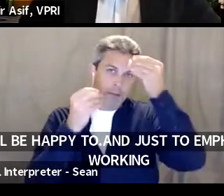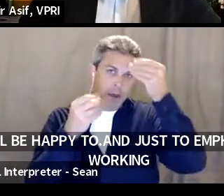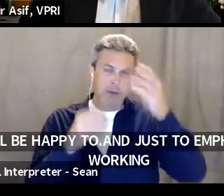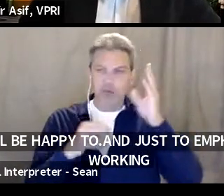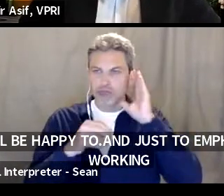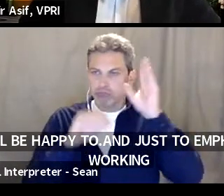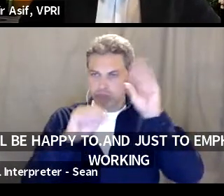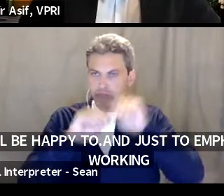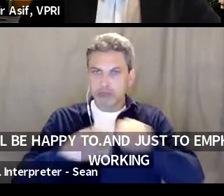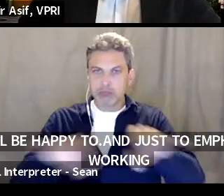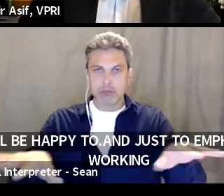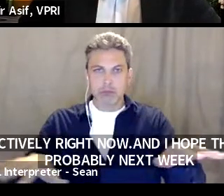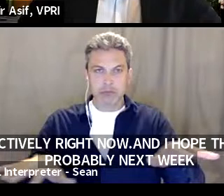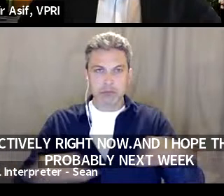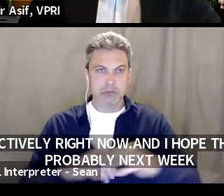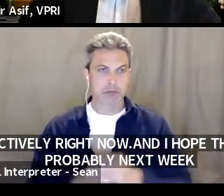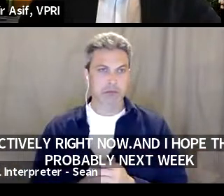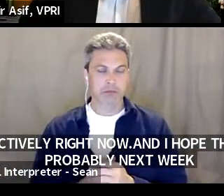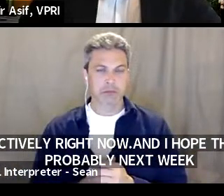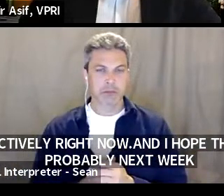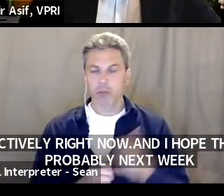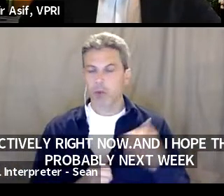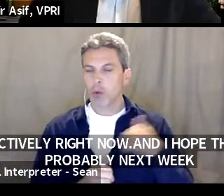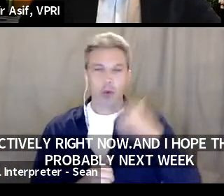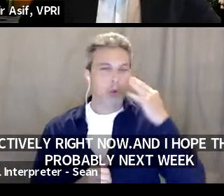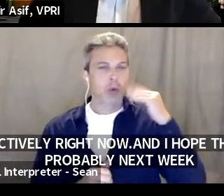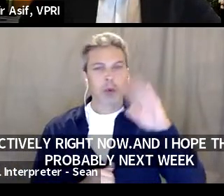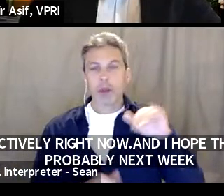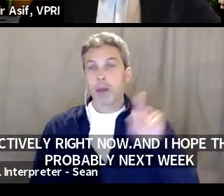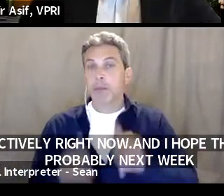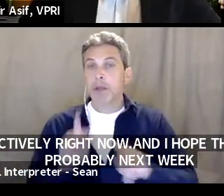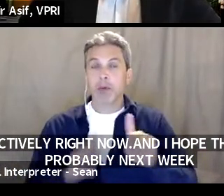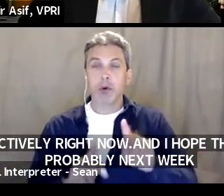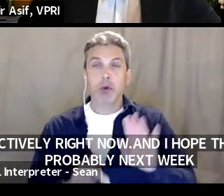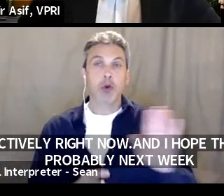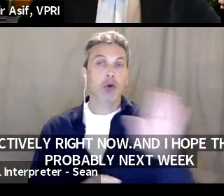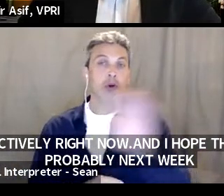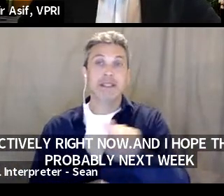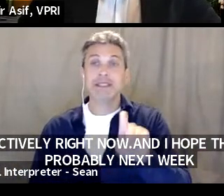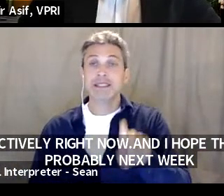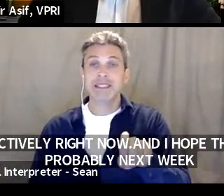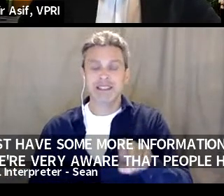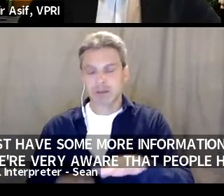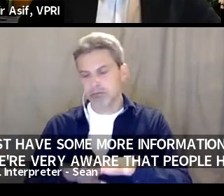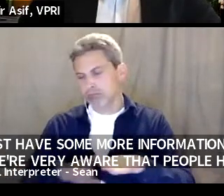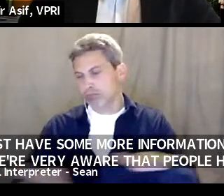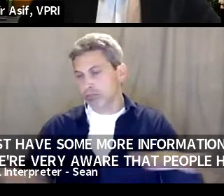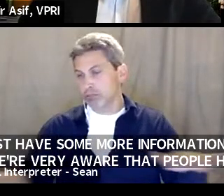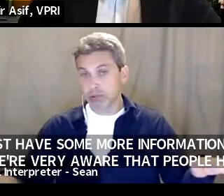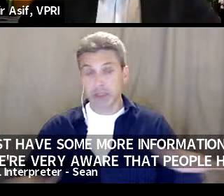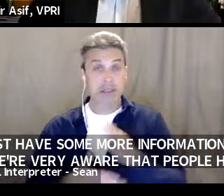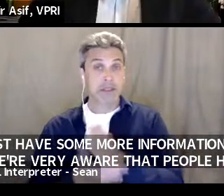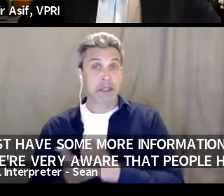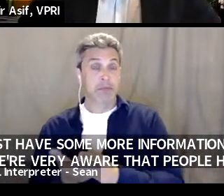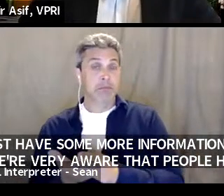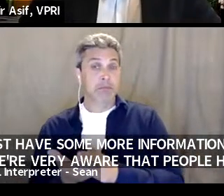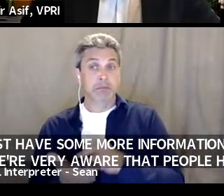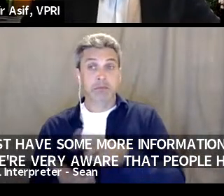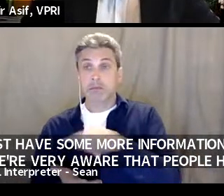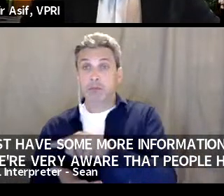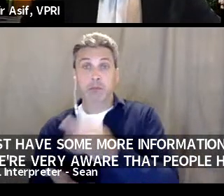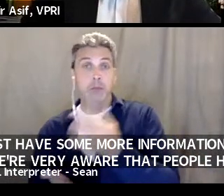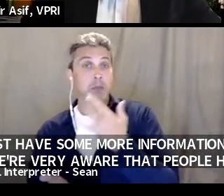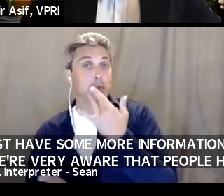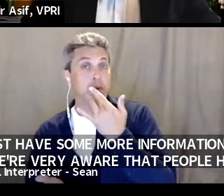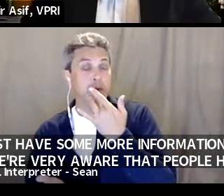very aware that people have a range of different needs, and that there are some students and faculty, for instance, who would find it very